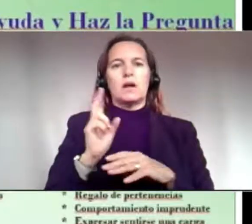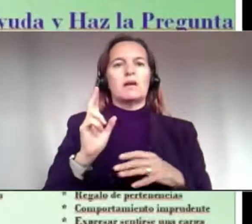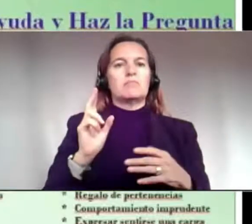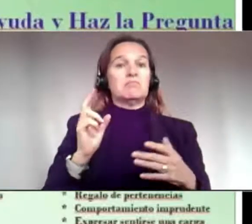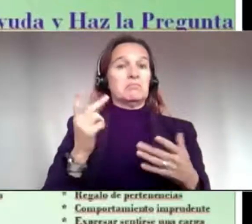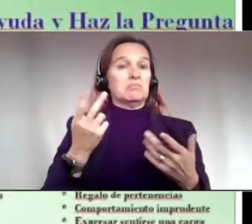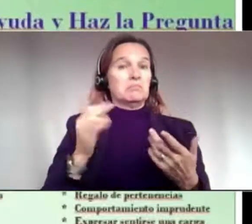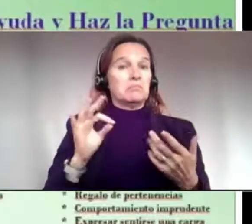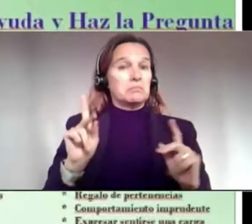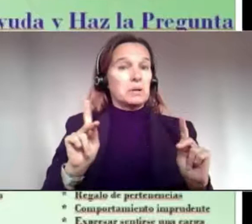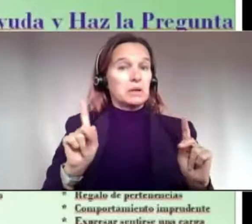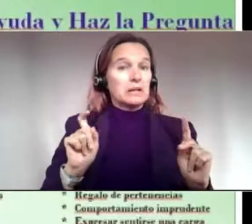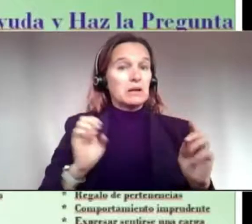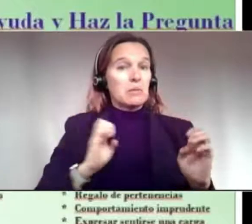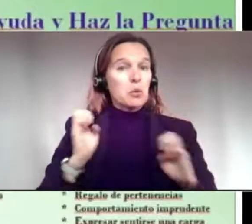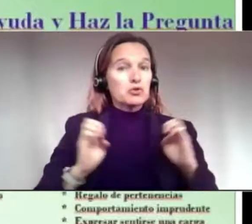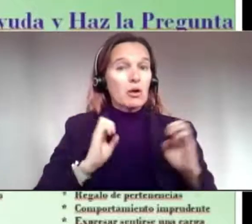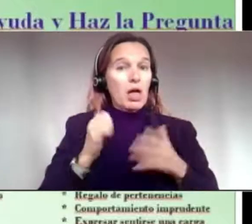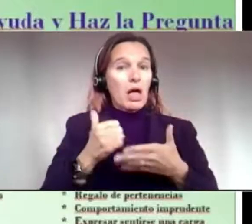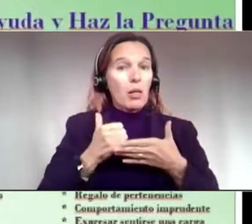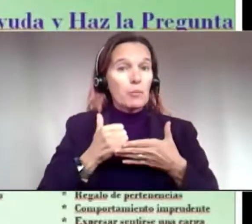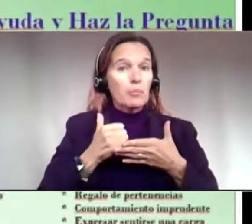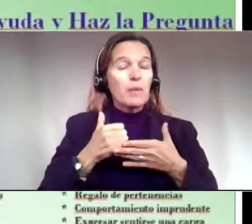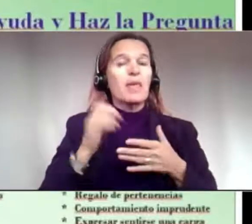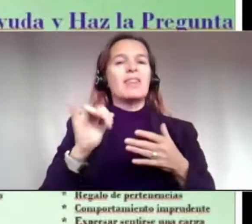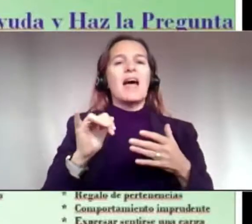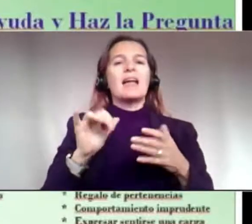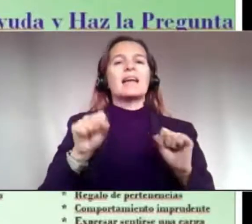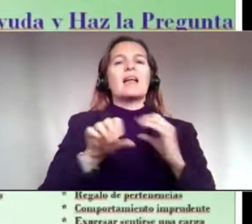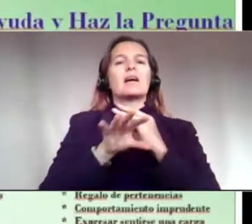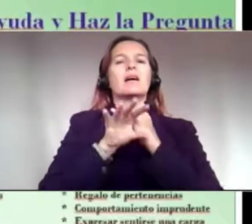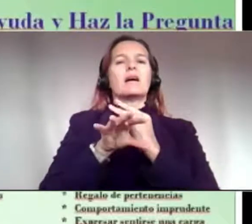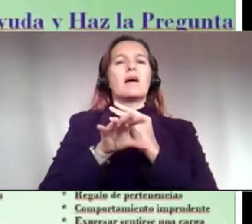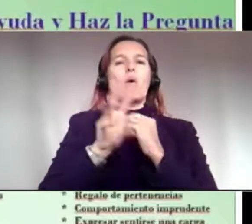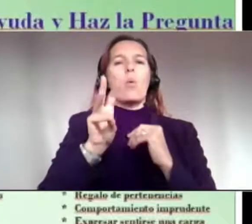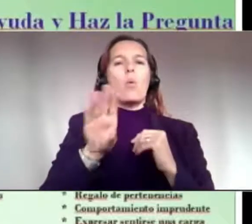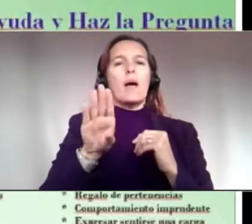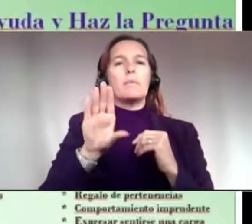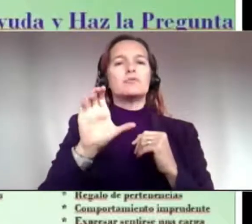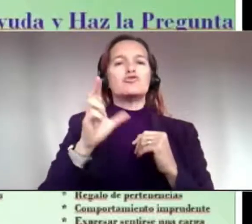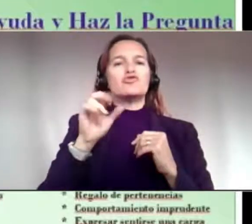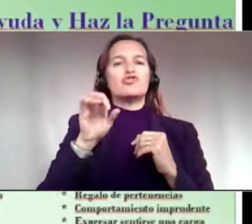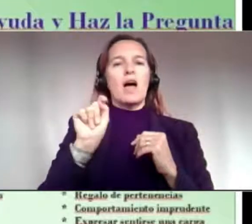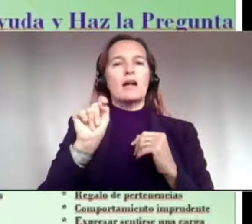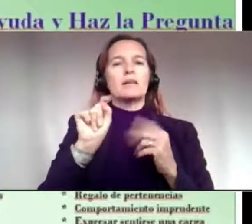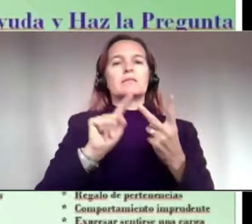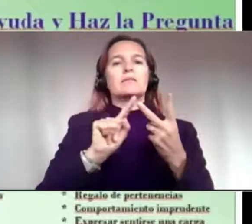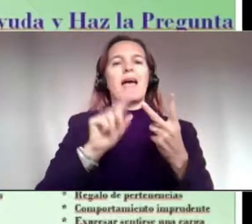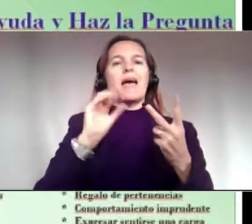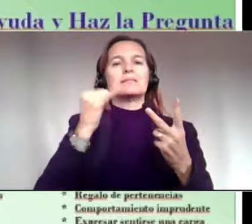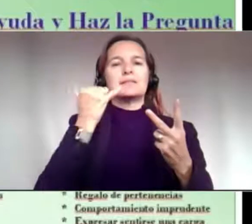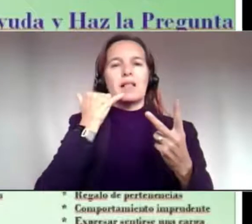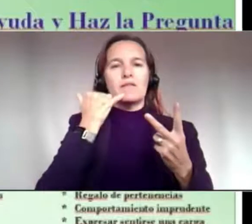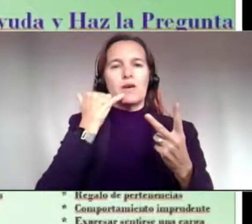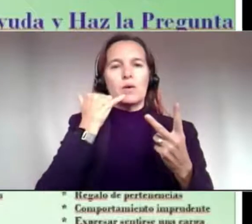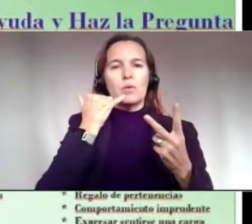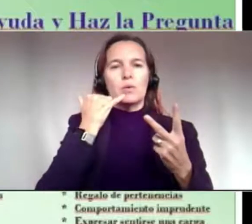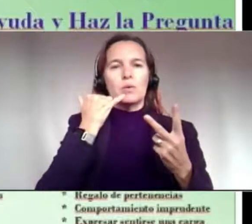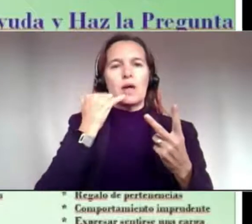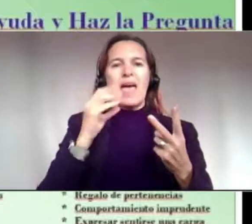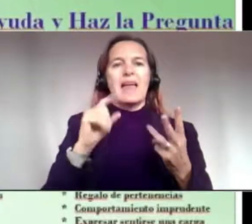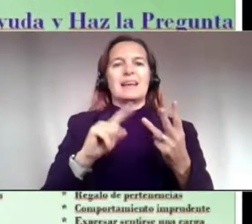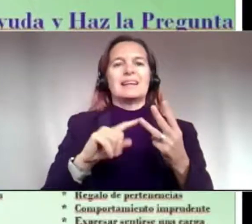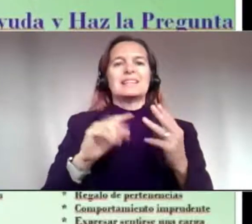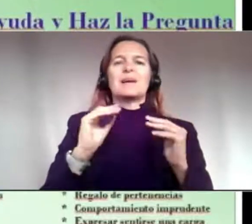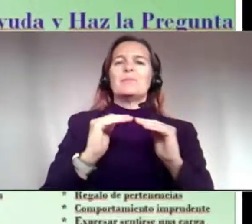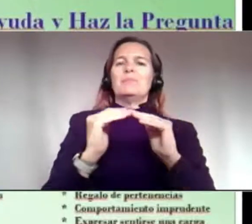support. It is provided via web chat and telephone, and is provided through peers. So this Warm Line is